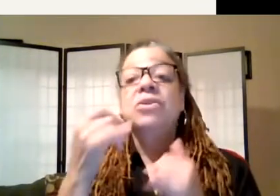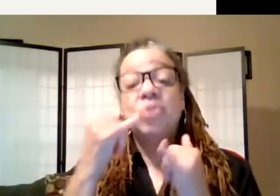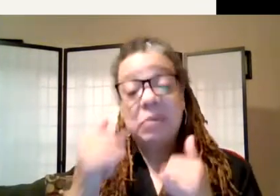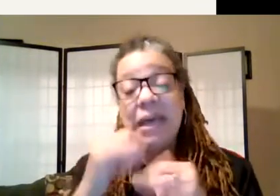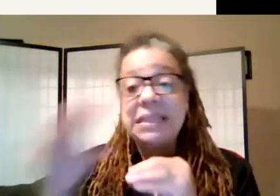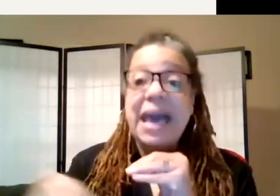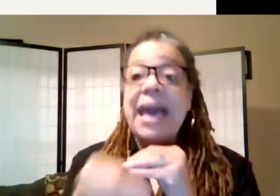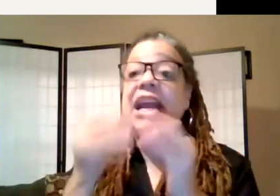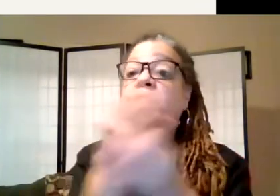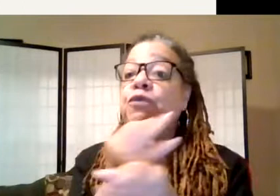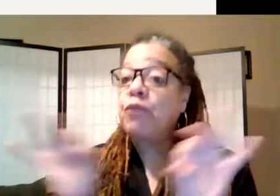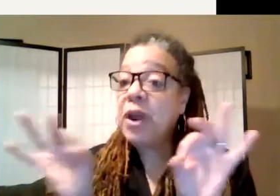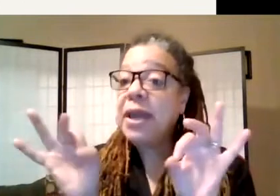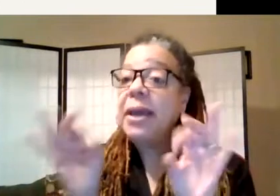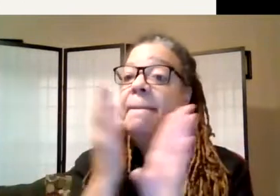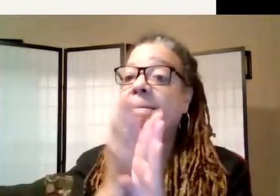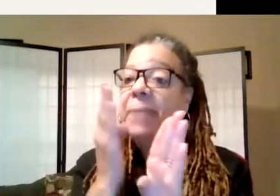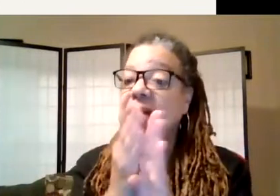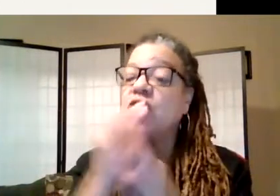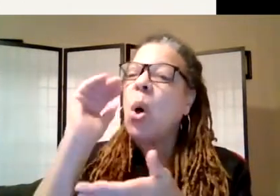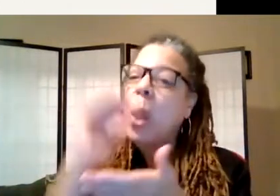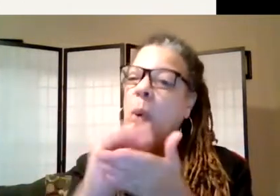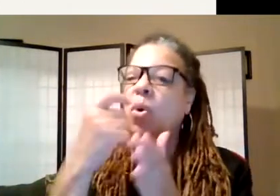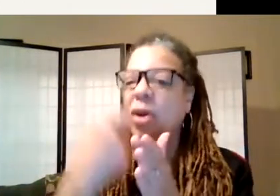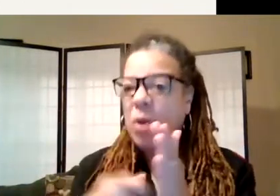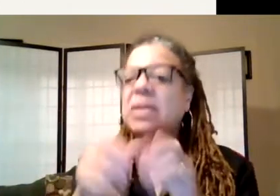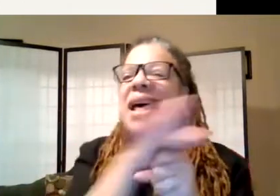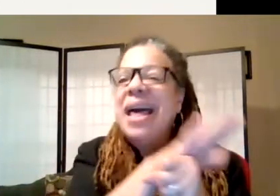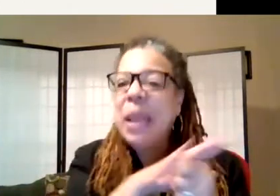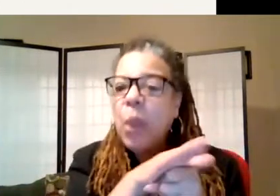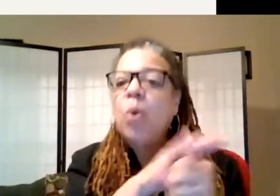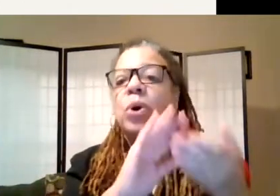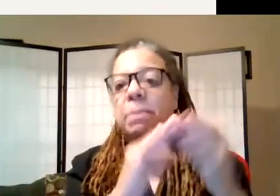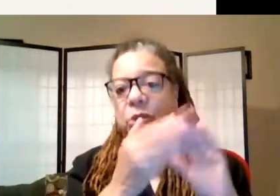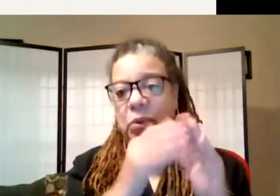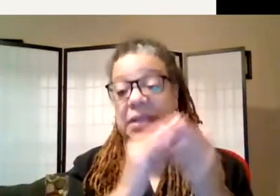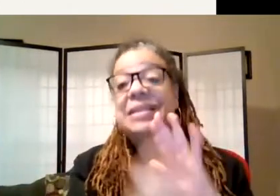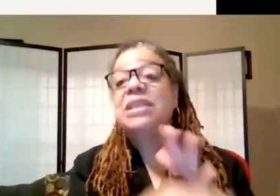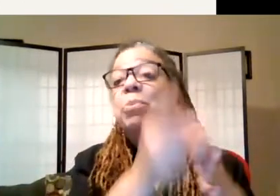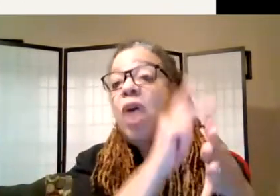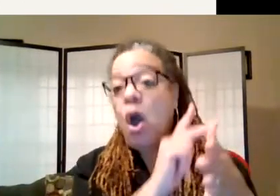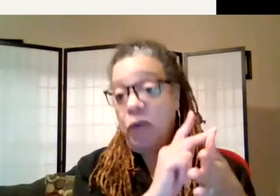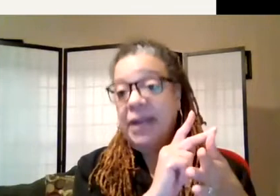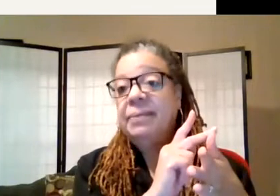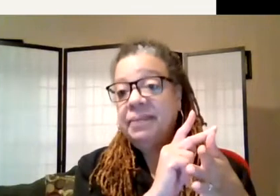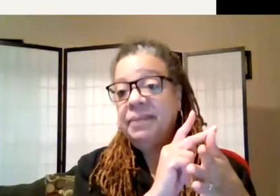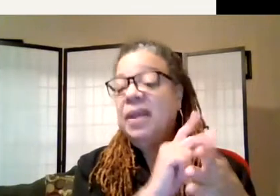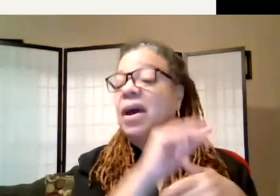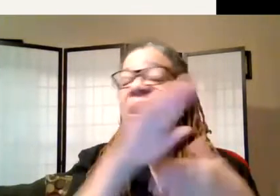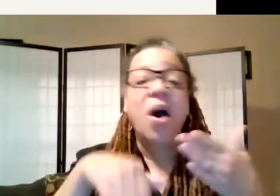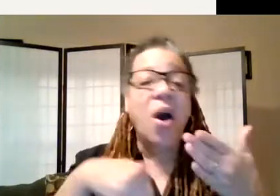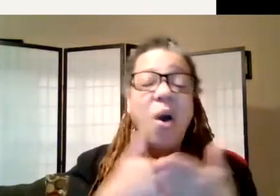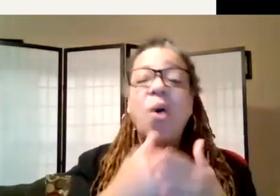free transit or low-cost transit in low-income communities will be prioritized as well. It's just a domino effect of all the